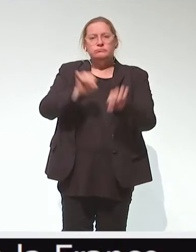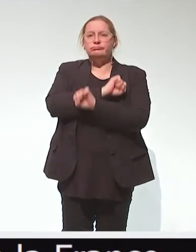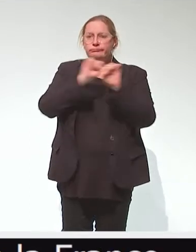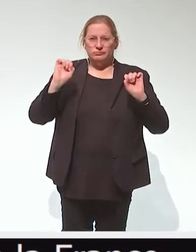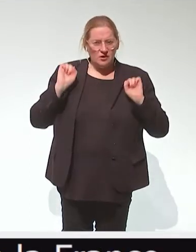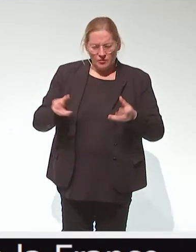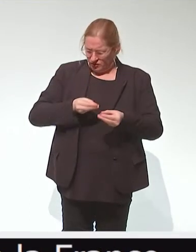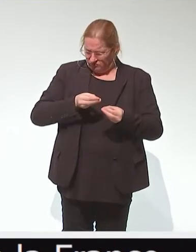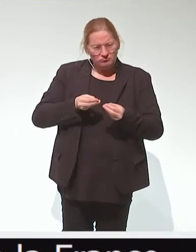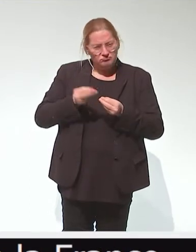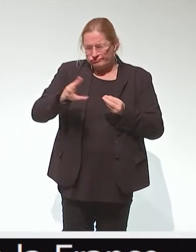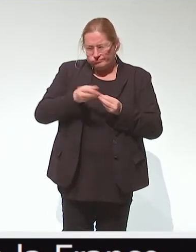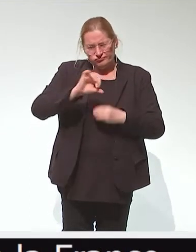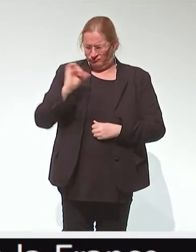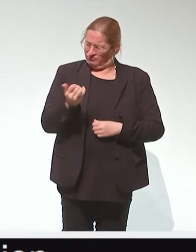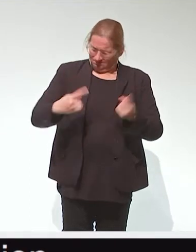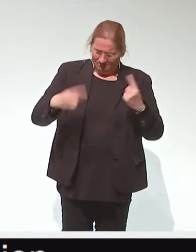Thank you. Merci.